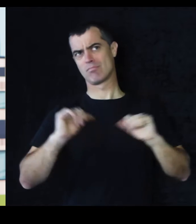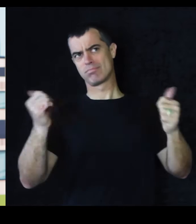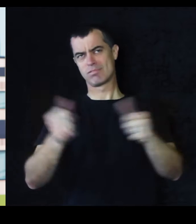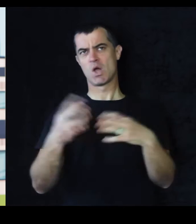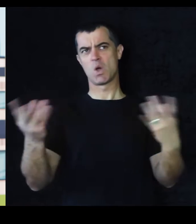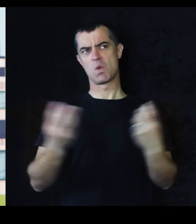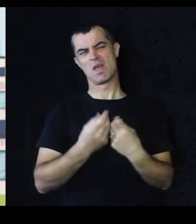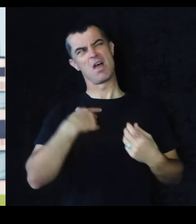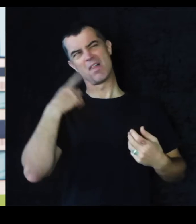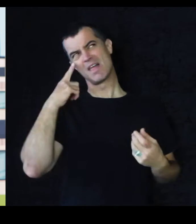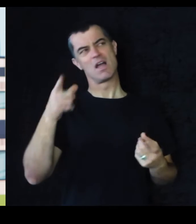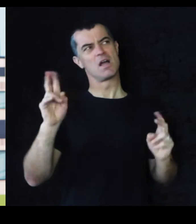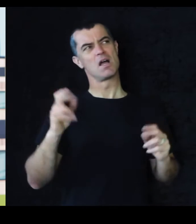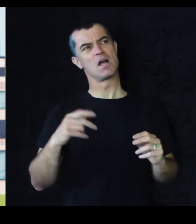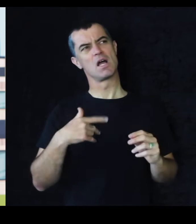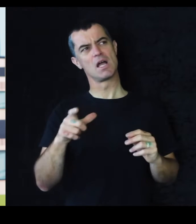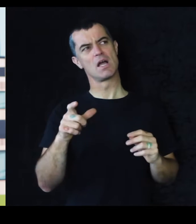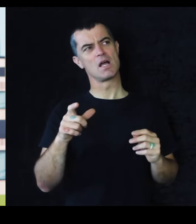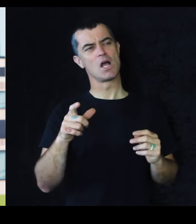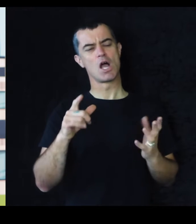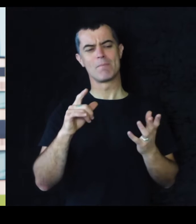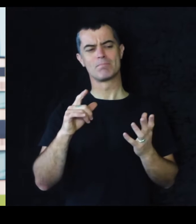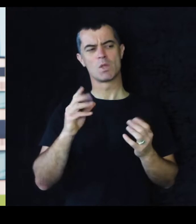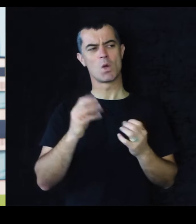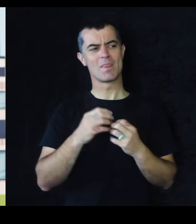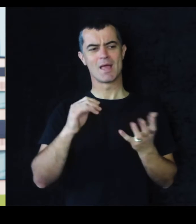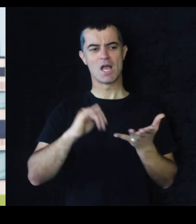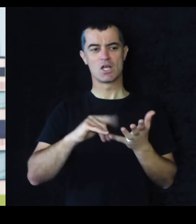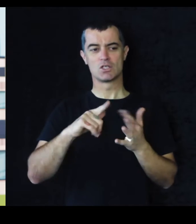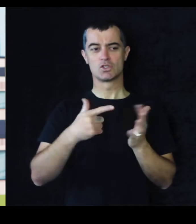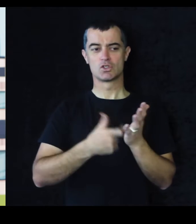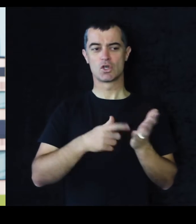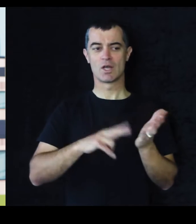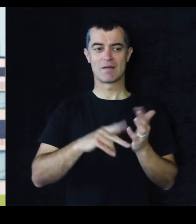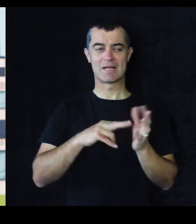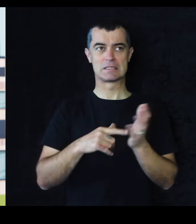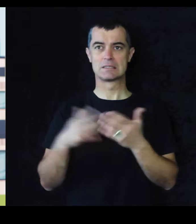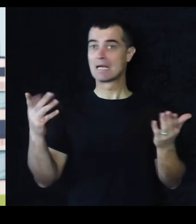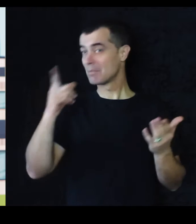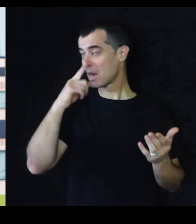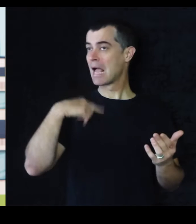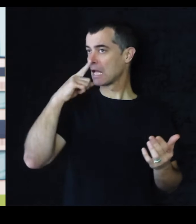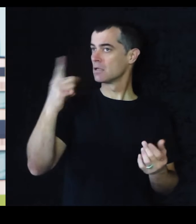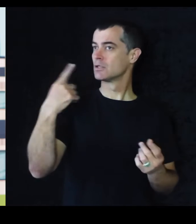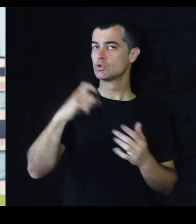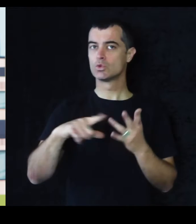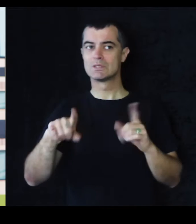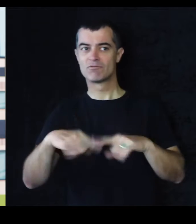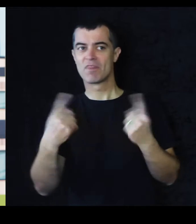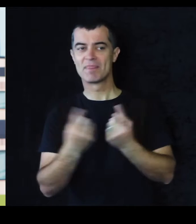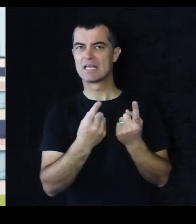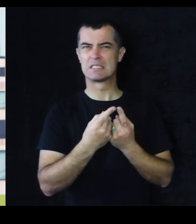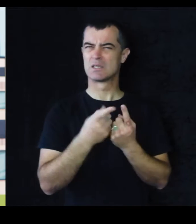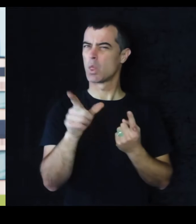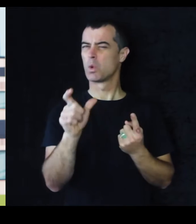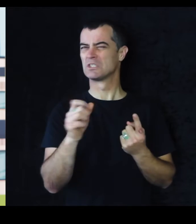with, I don't like the word servants, but people that I am employing to do different things, different skills. I'd